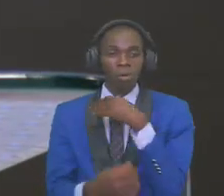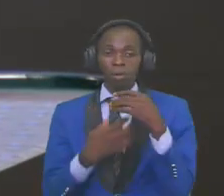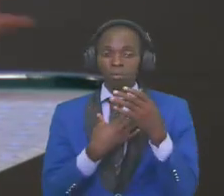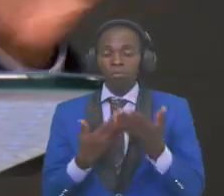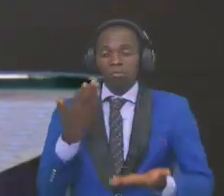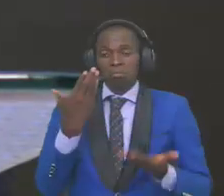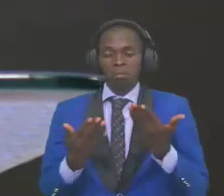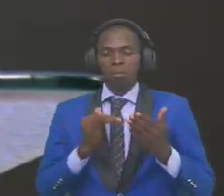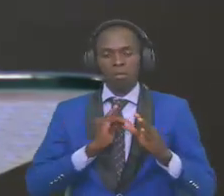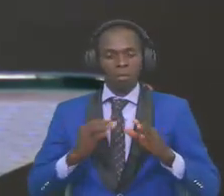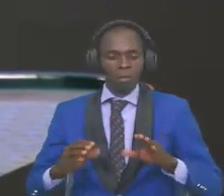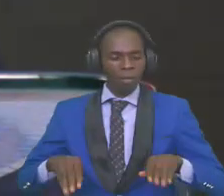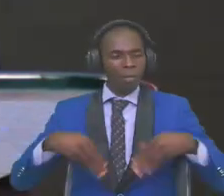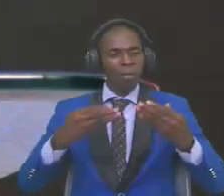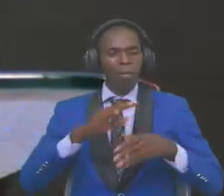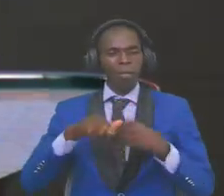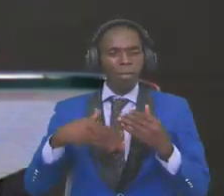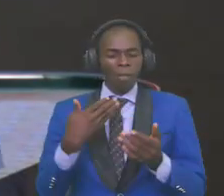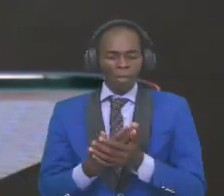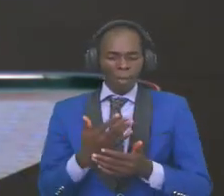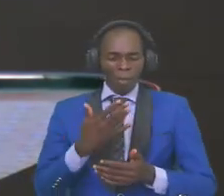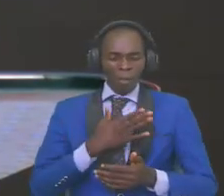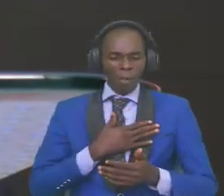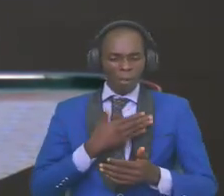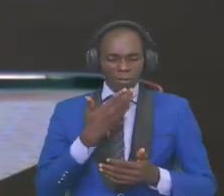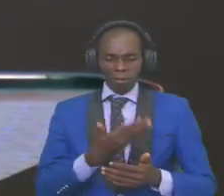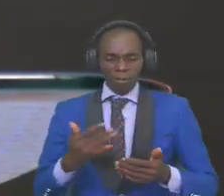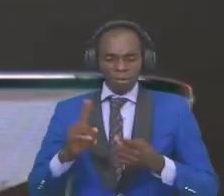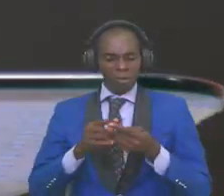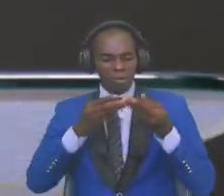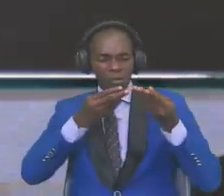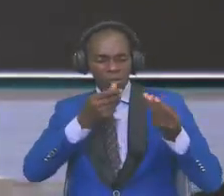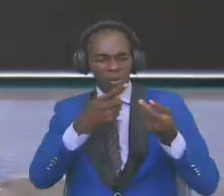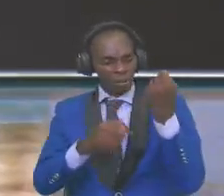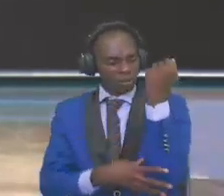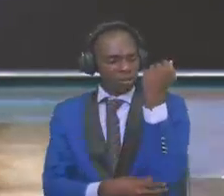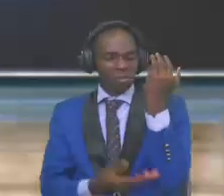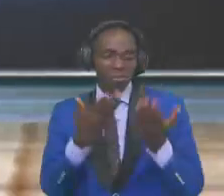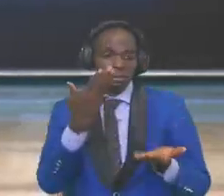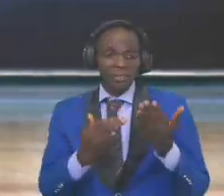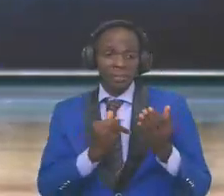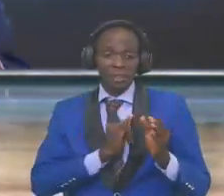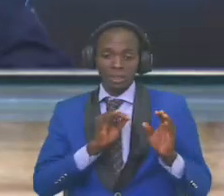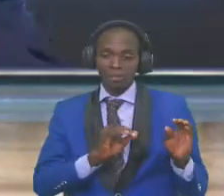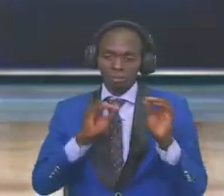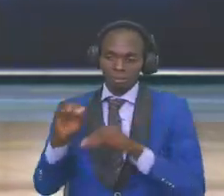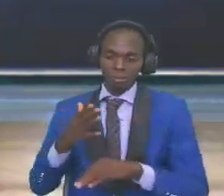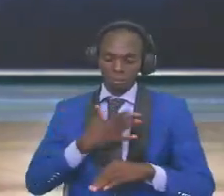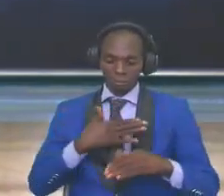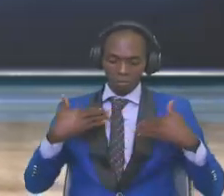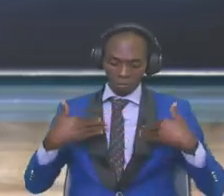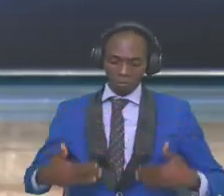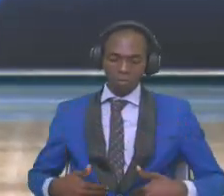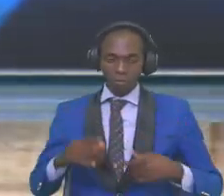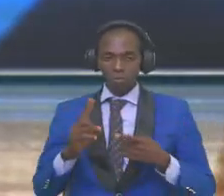bestow all my goods to feed the poor, and though I give my body to be